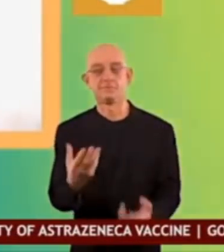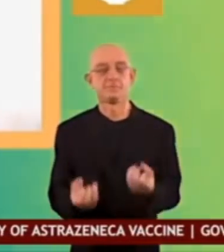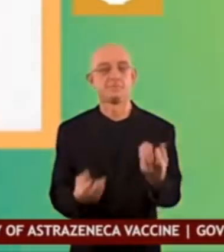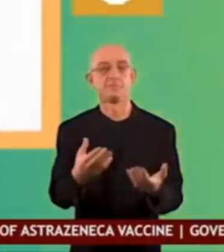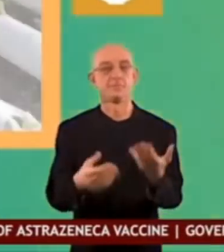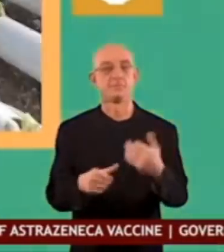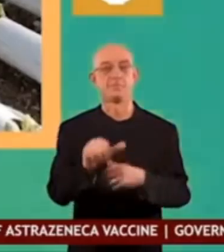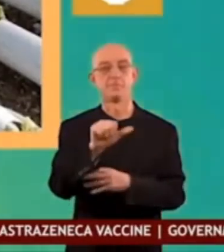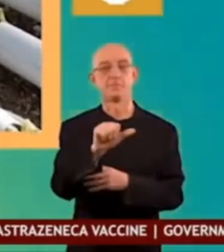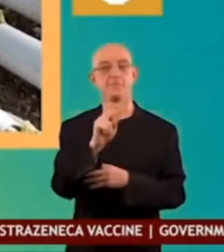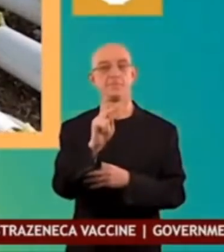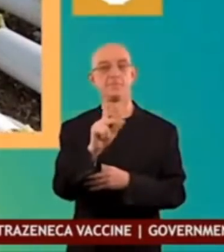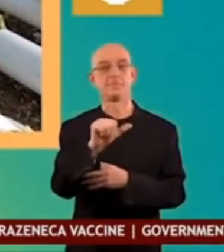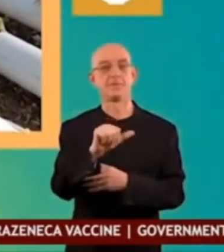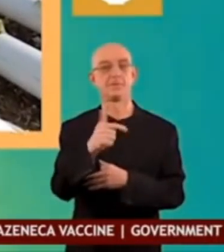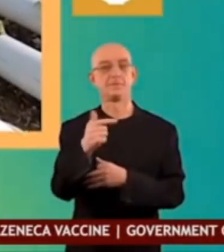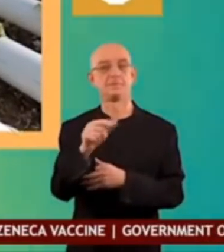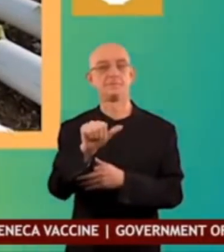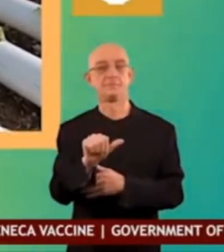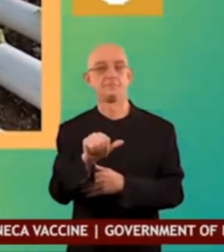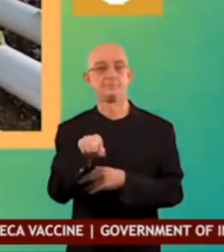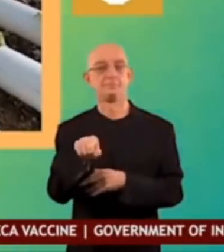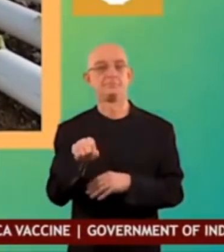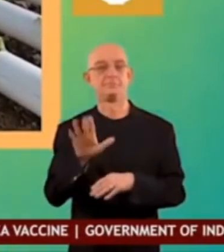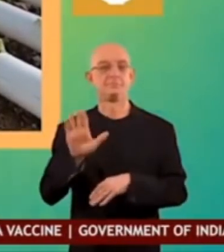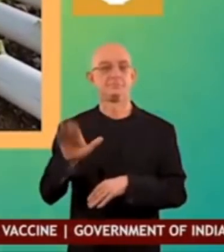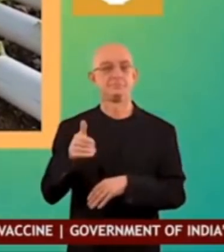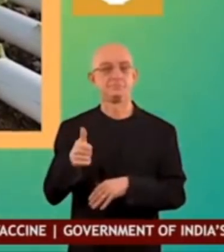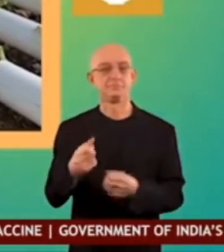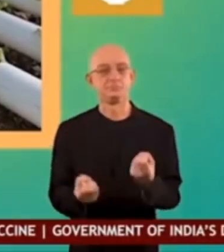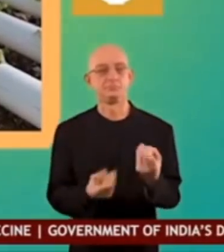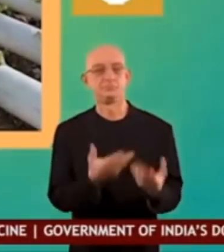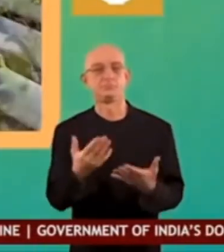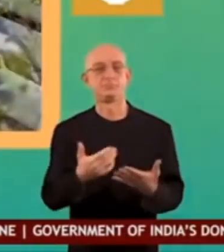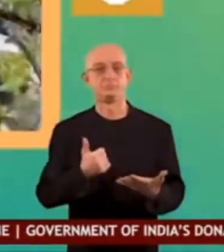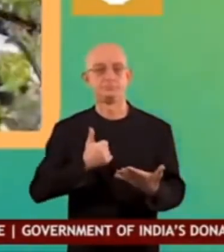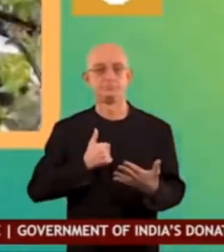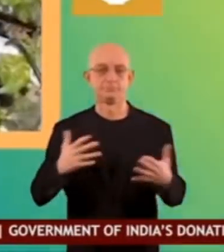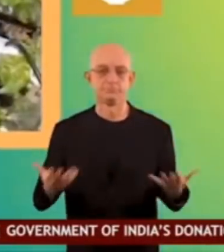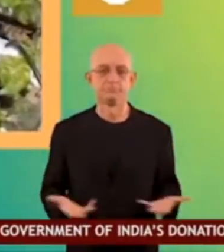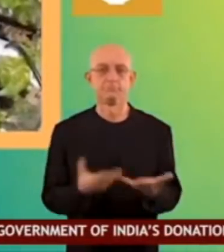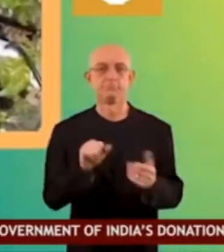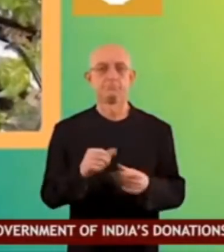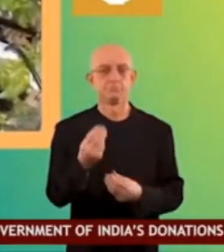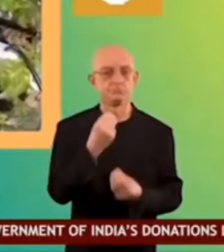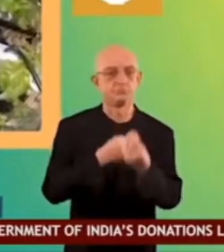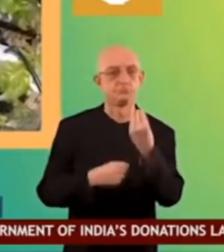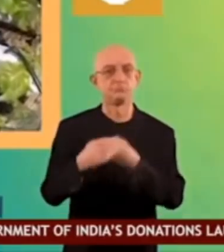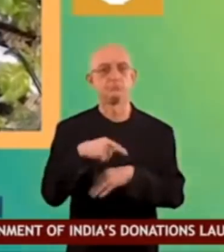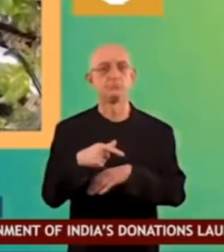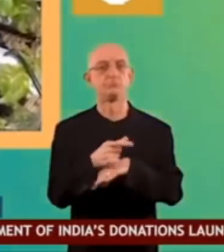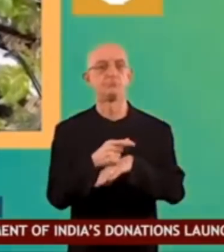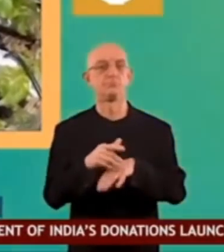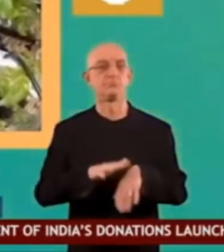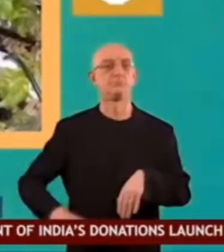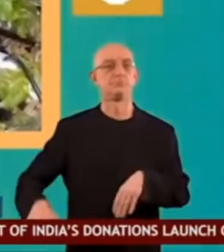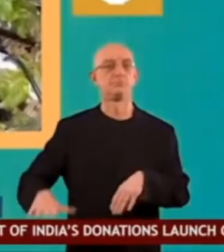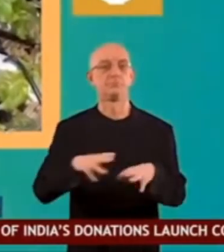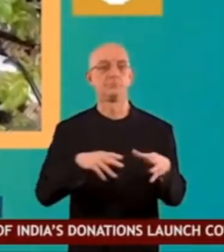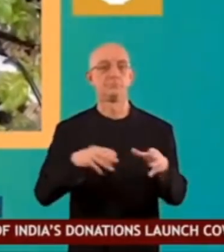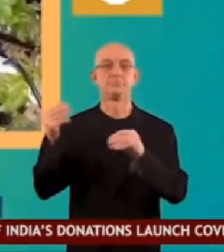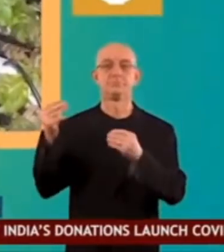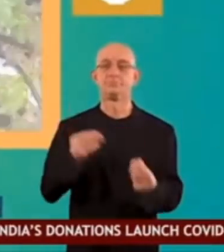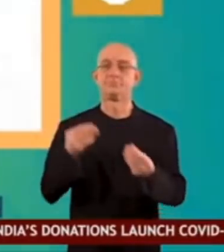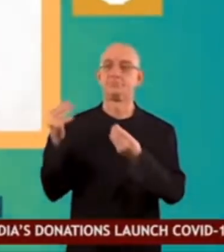Grenada. I own Akata Farms. It is a self-sustainable farm here in Grenada. We have